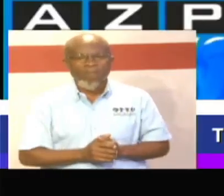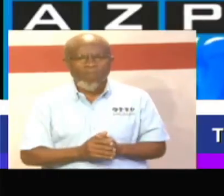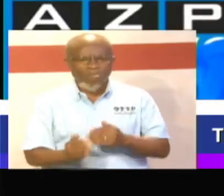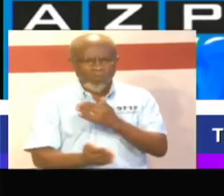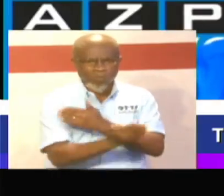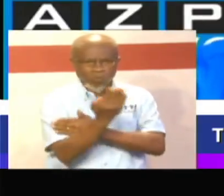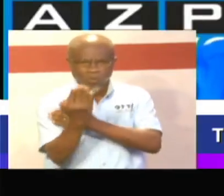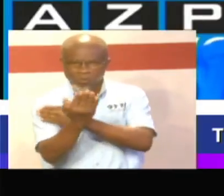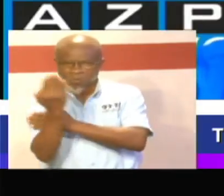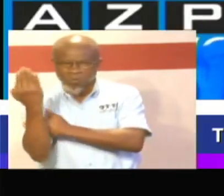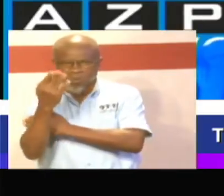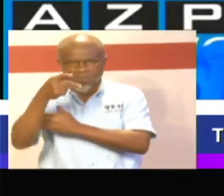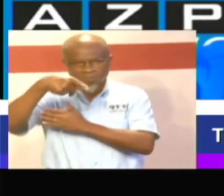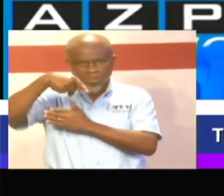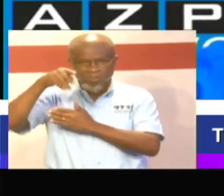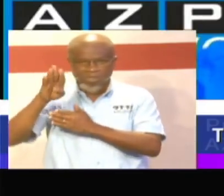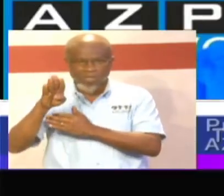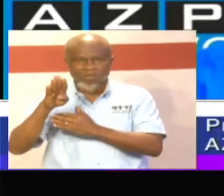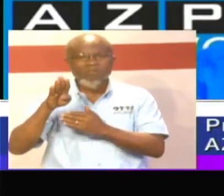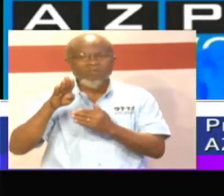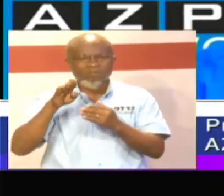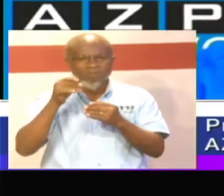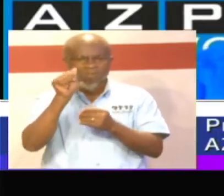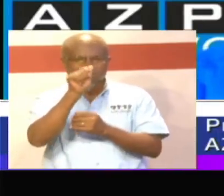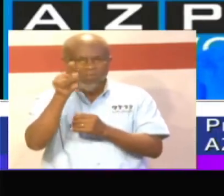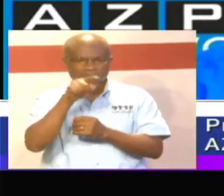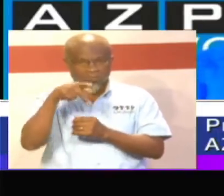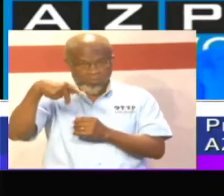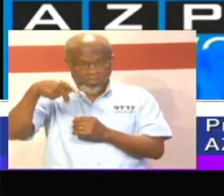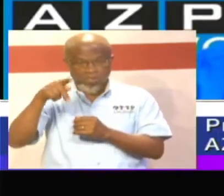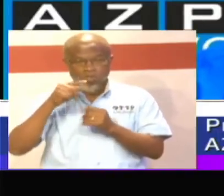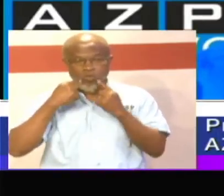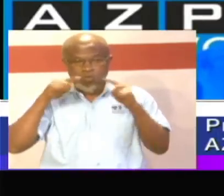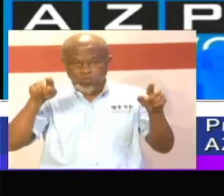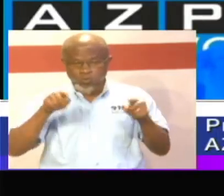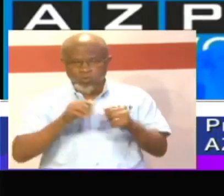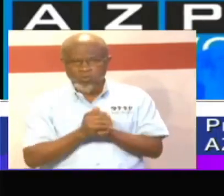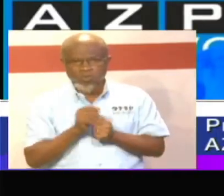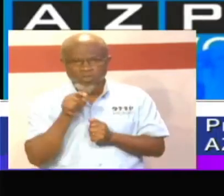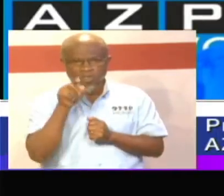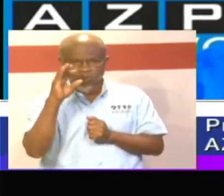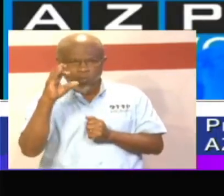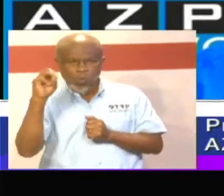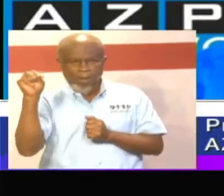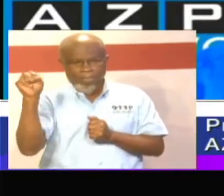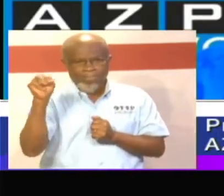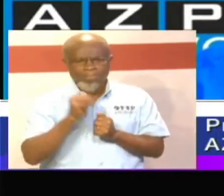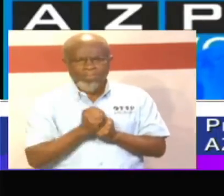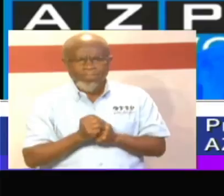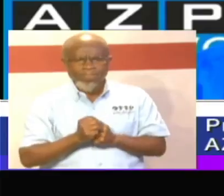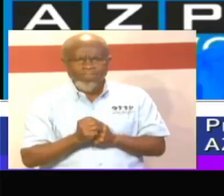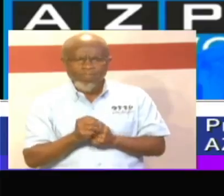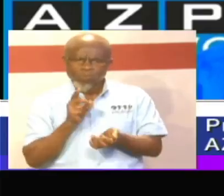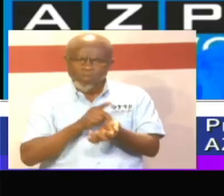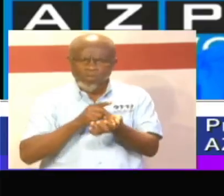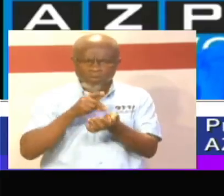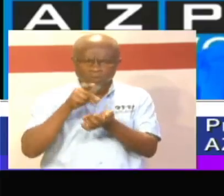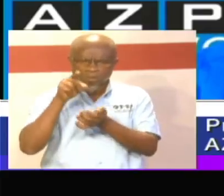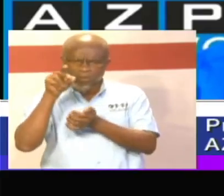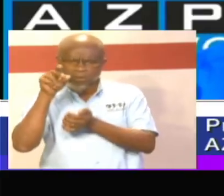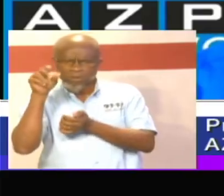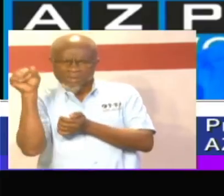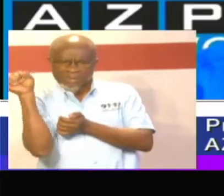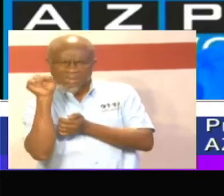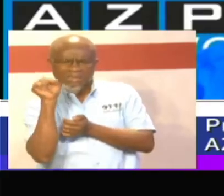Good morning, Praya Vihari, azpnews.com. My first question is for Dr. Surjit Singh. Dr. Surjit Singh, we have seen